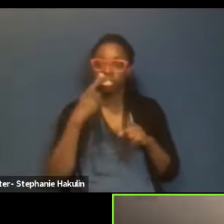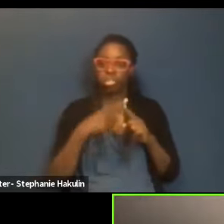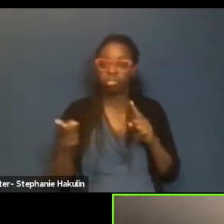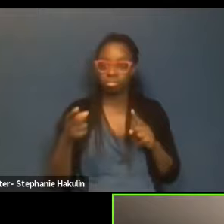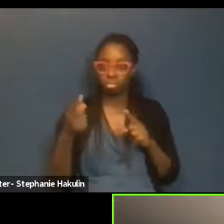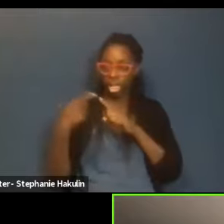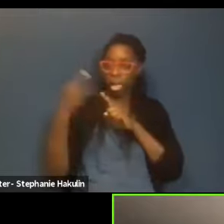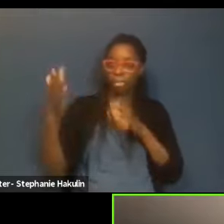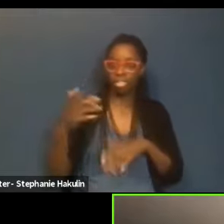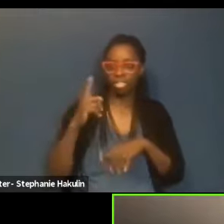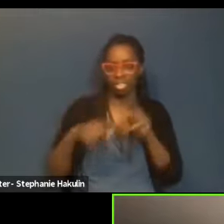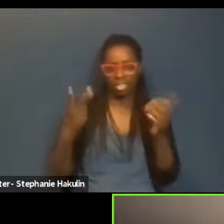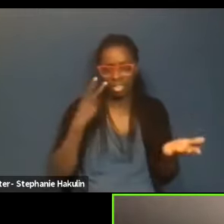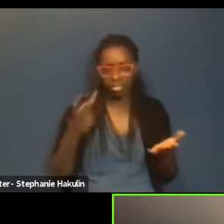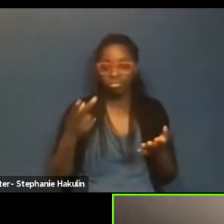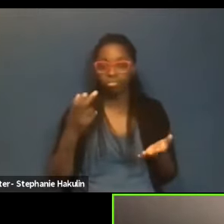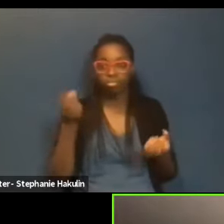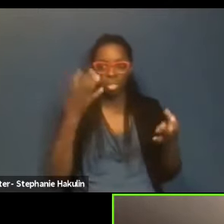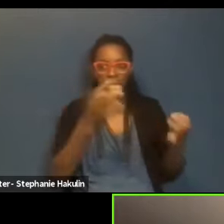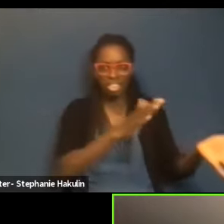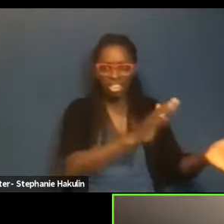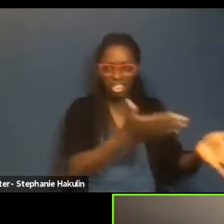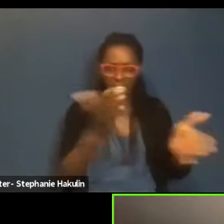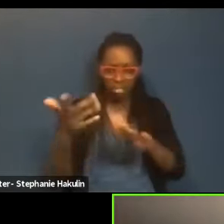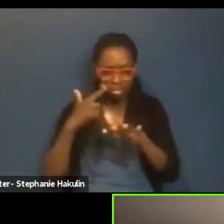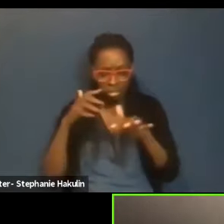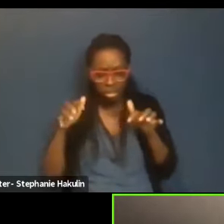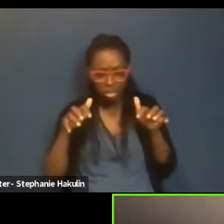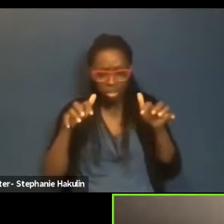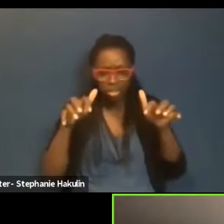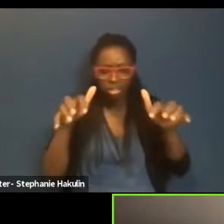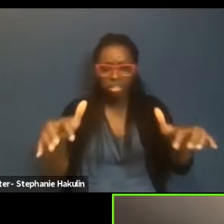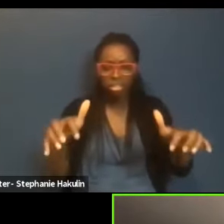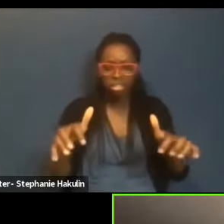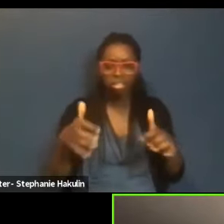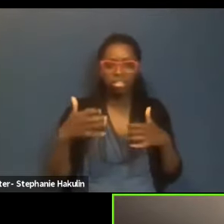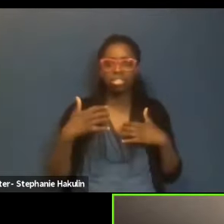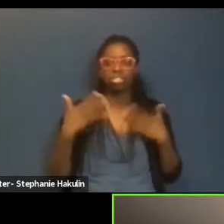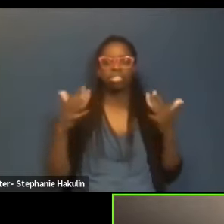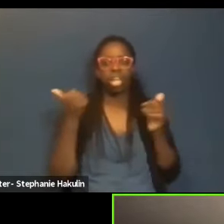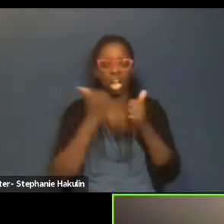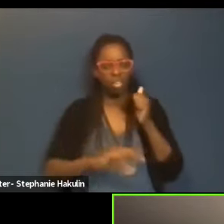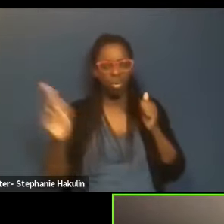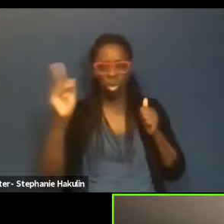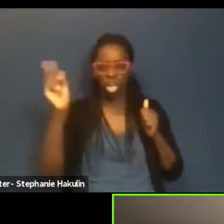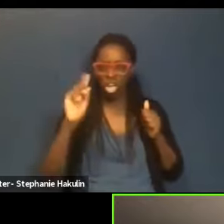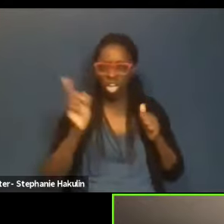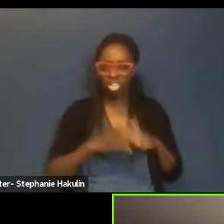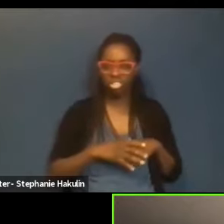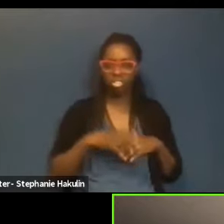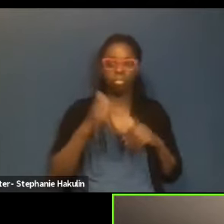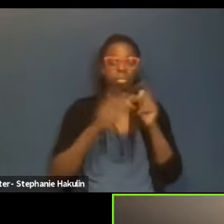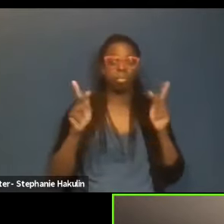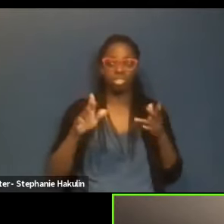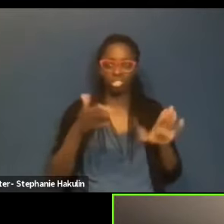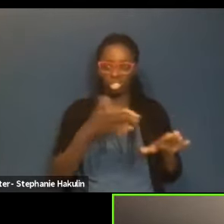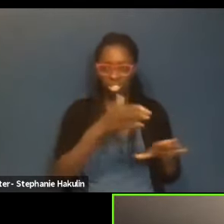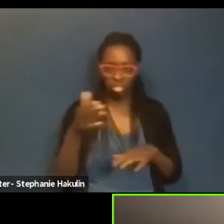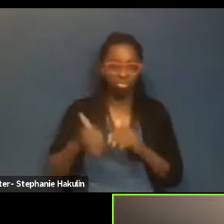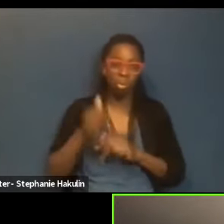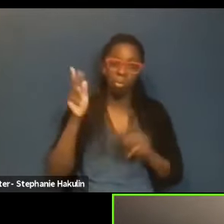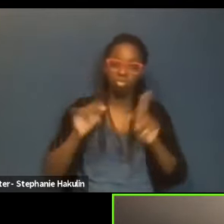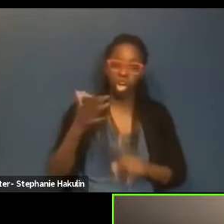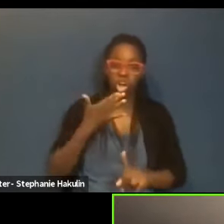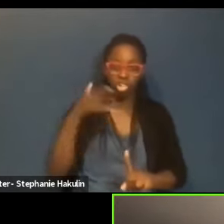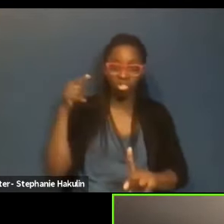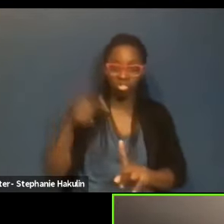everywhere, sorta. Like there are 140,000 dead and most of them people of color, but they're all out of focus behind the 200 white